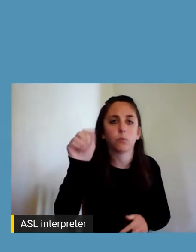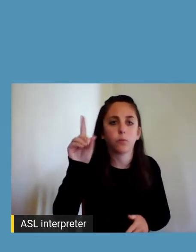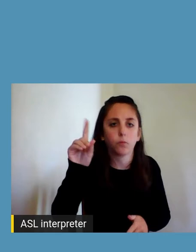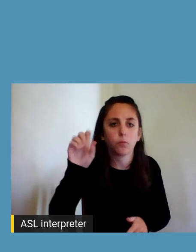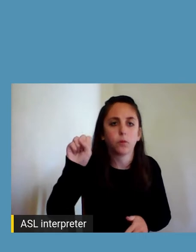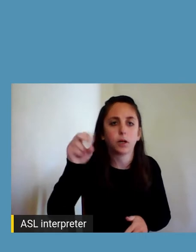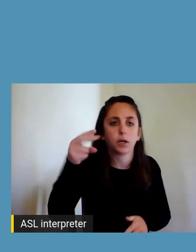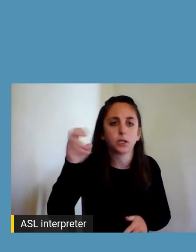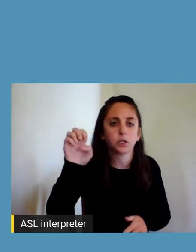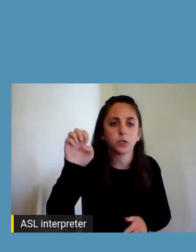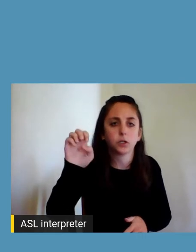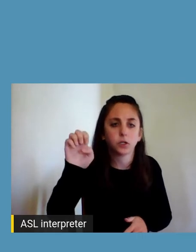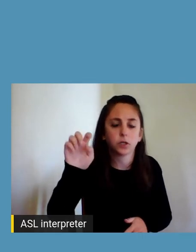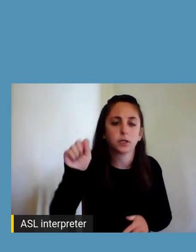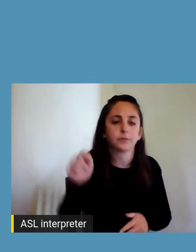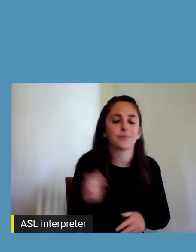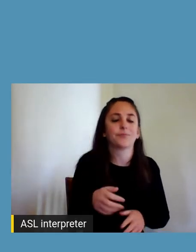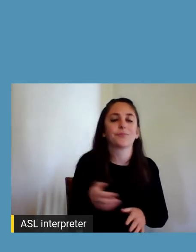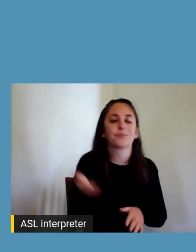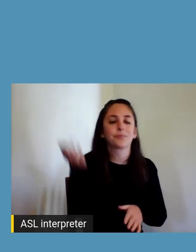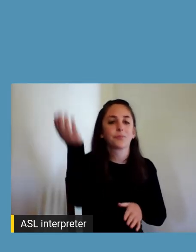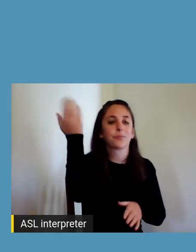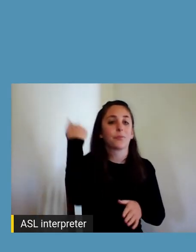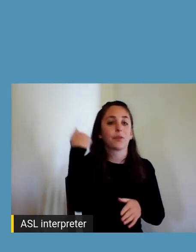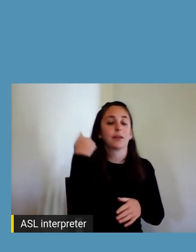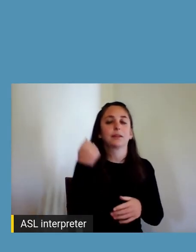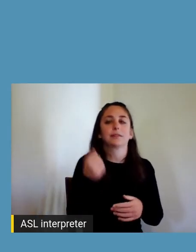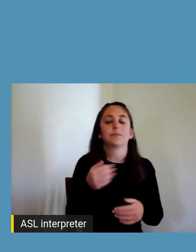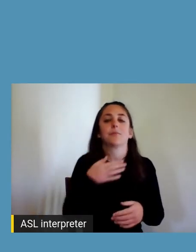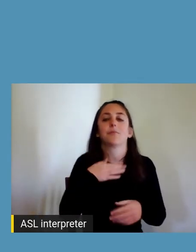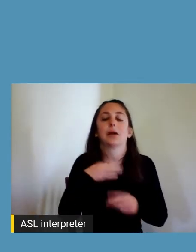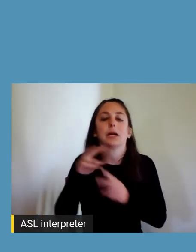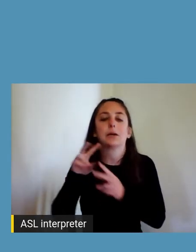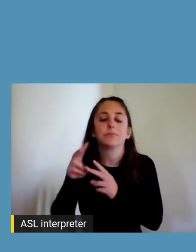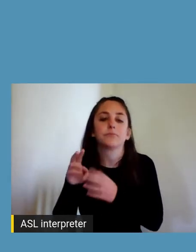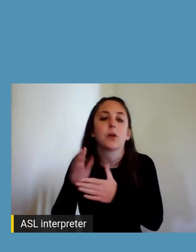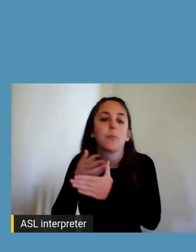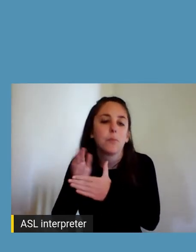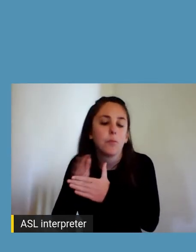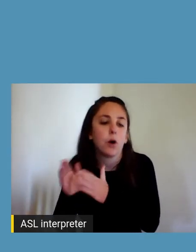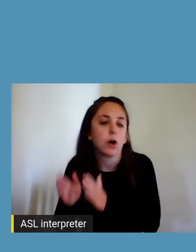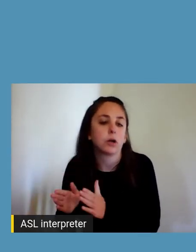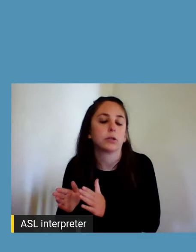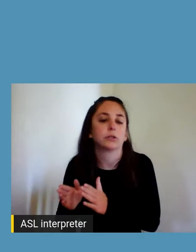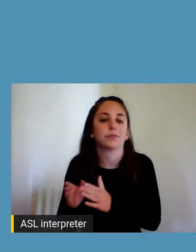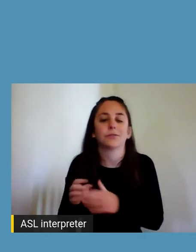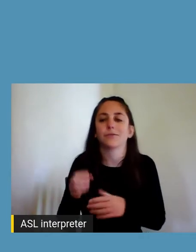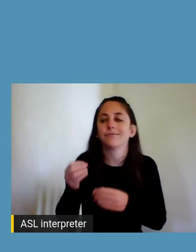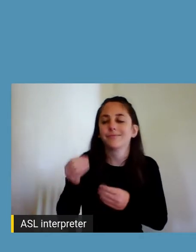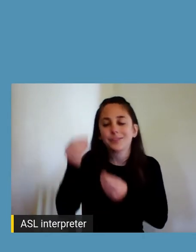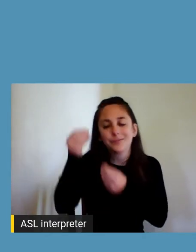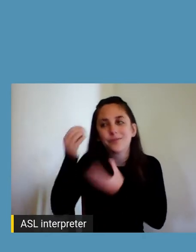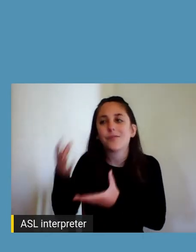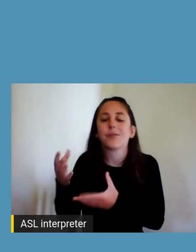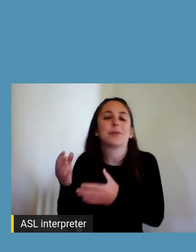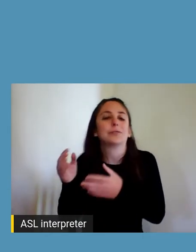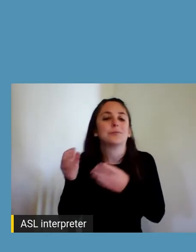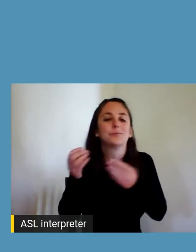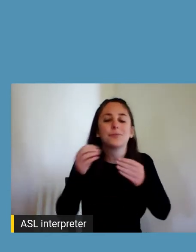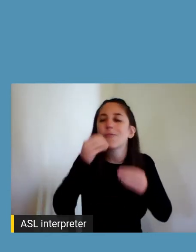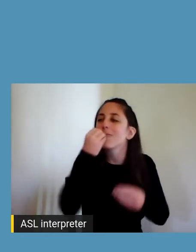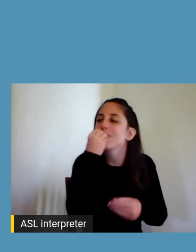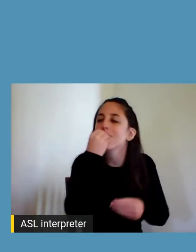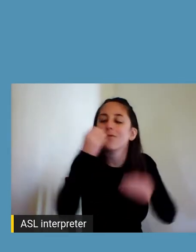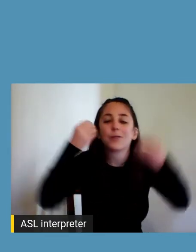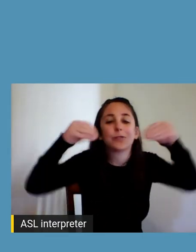The other day I was telling my partner that it's kind of like when you go grocery shopping, and the difference between going there with